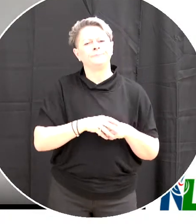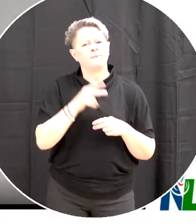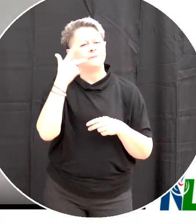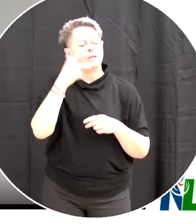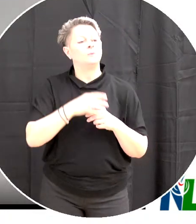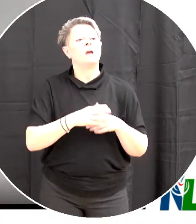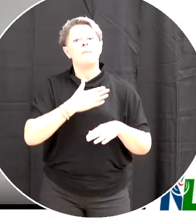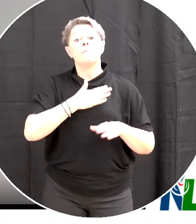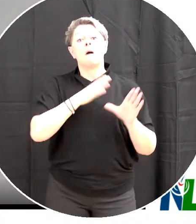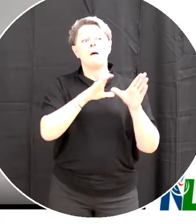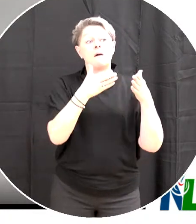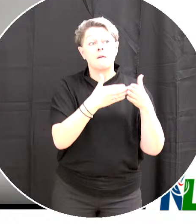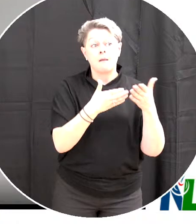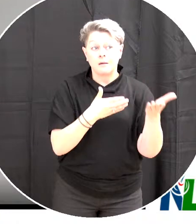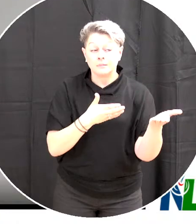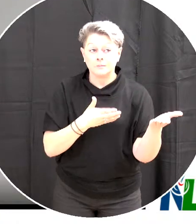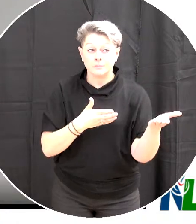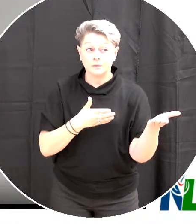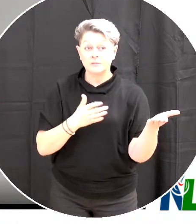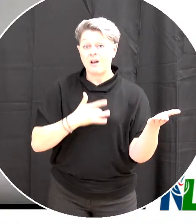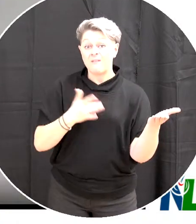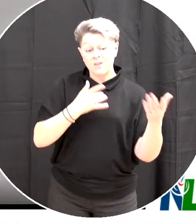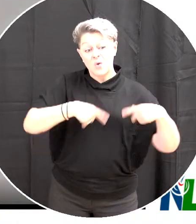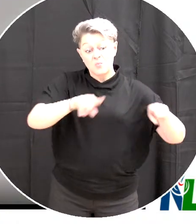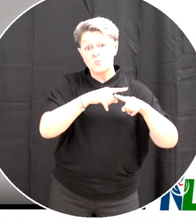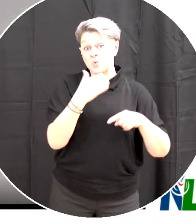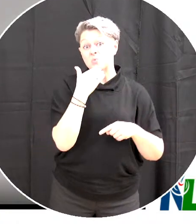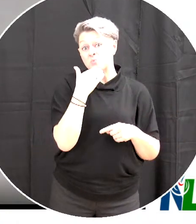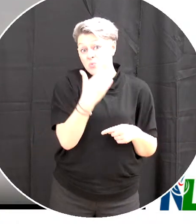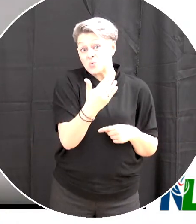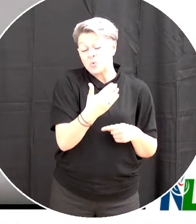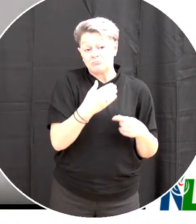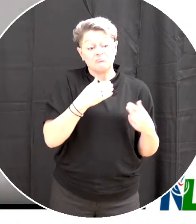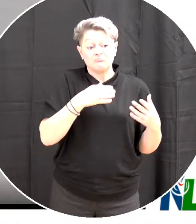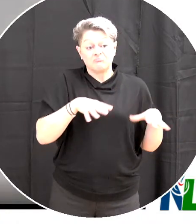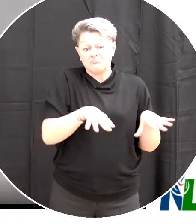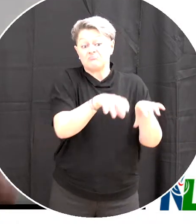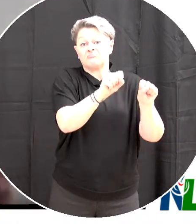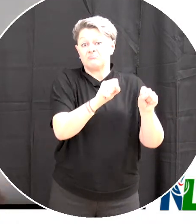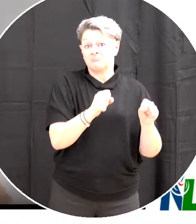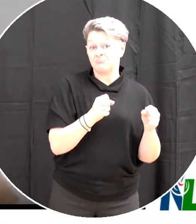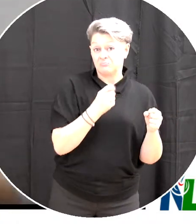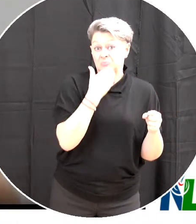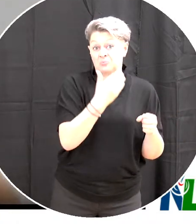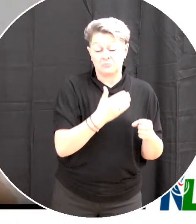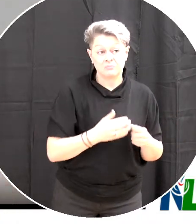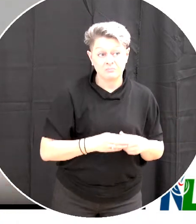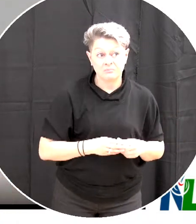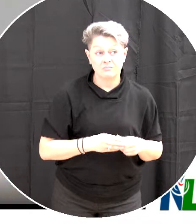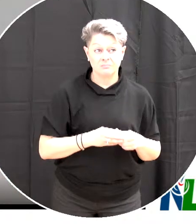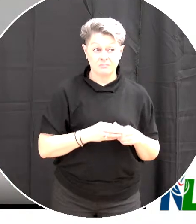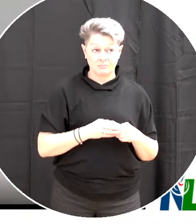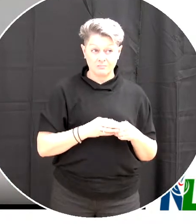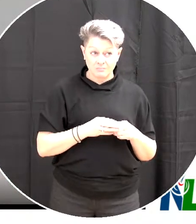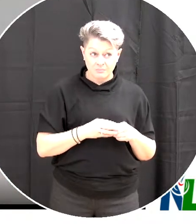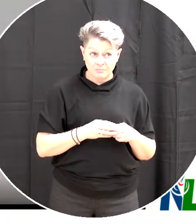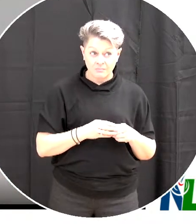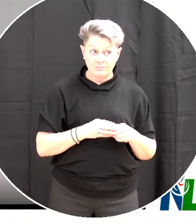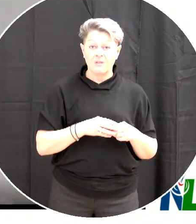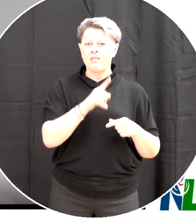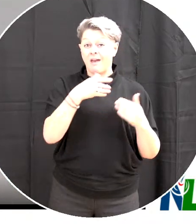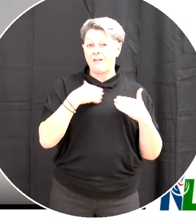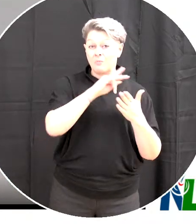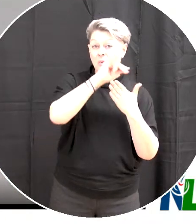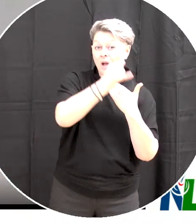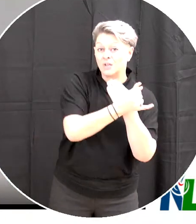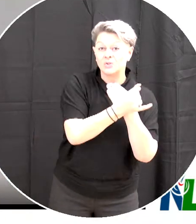classes, I think we're humming along fine. I had to make, usually I'm a fan of having, main work they do and a project on the side.